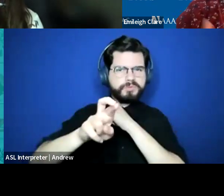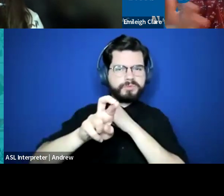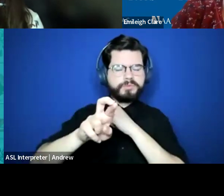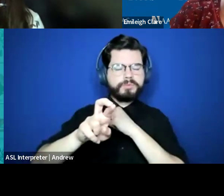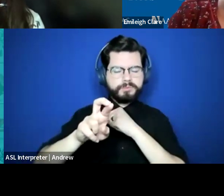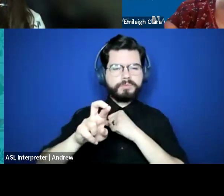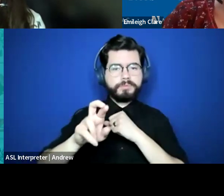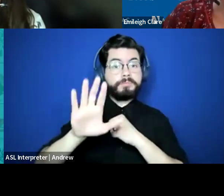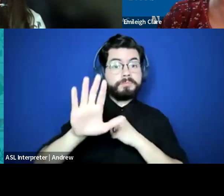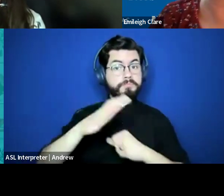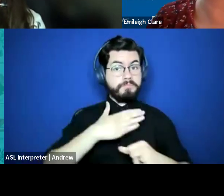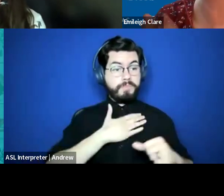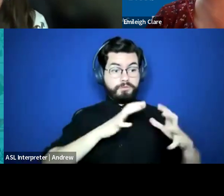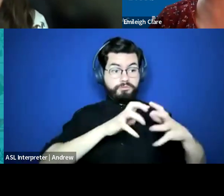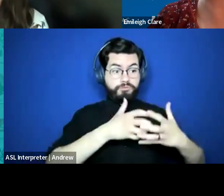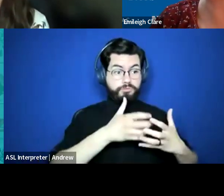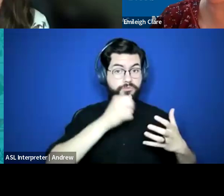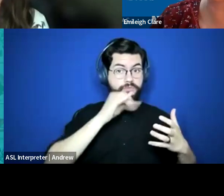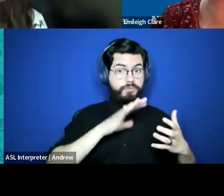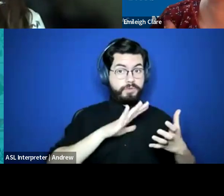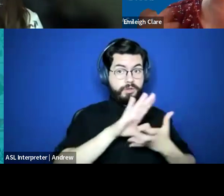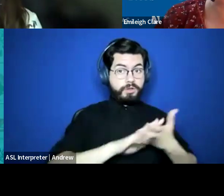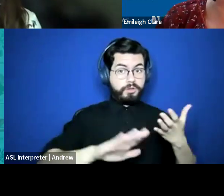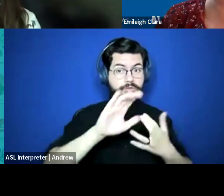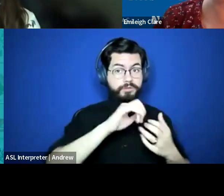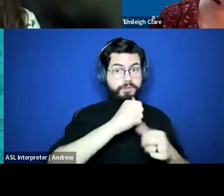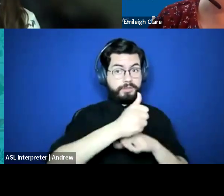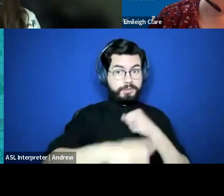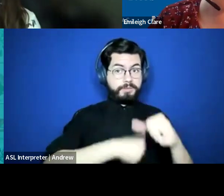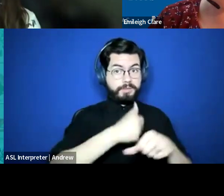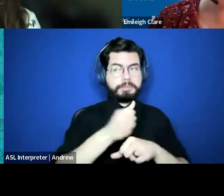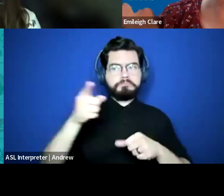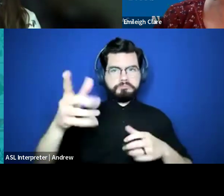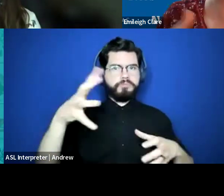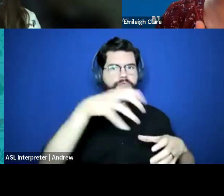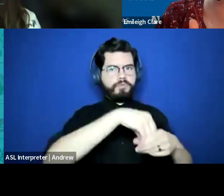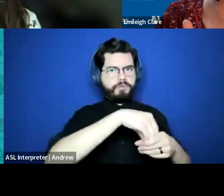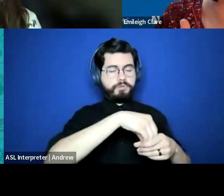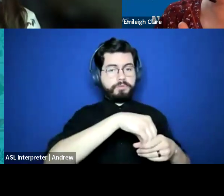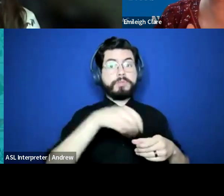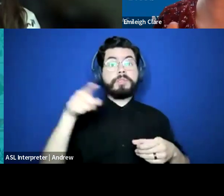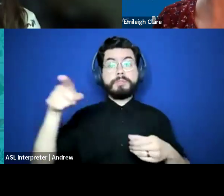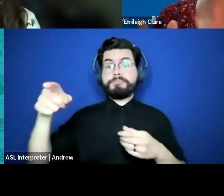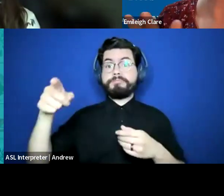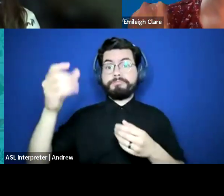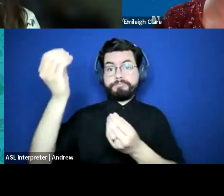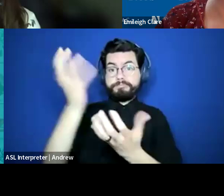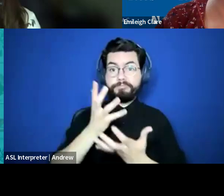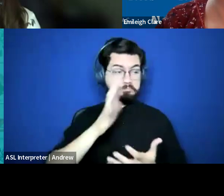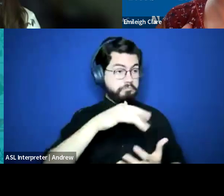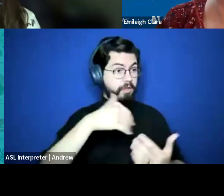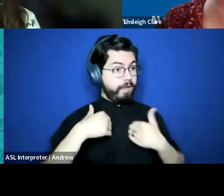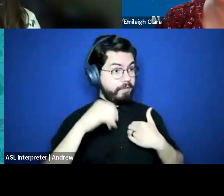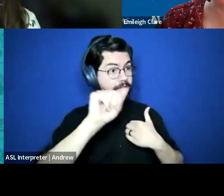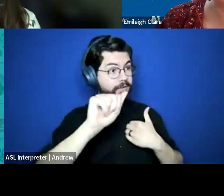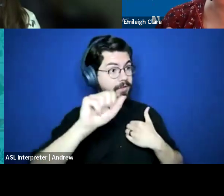of women's college alumni. And so that led to me learning about a role at AAAS. And she was working at AAAS. So I